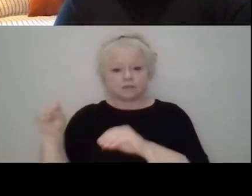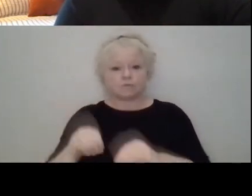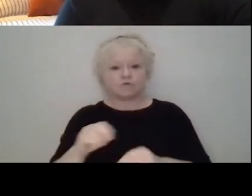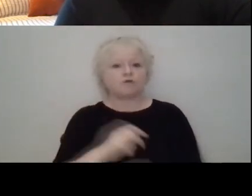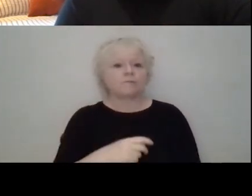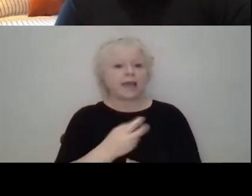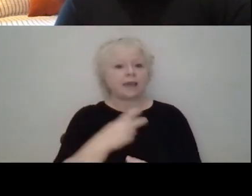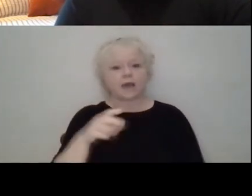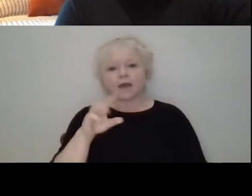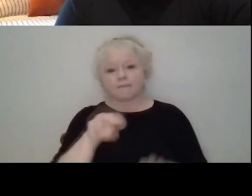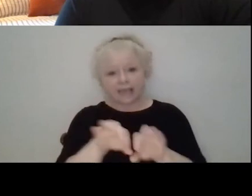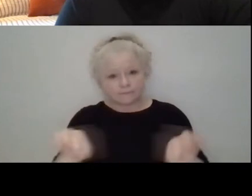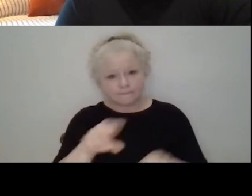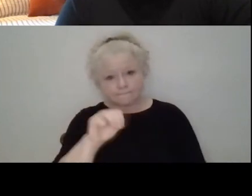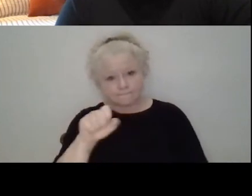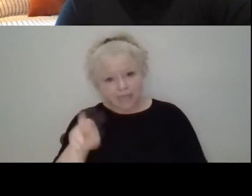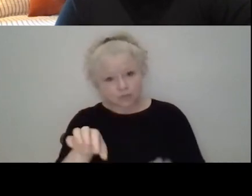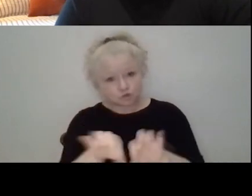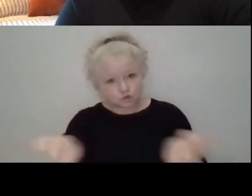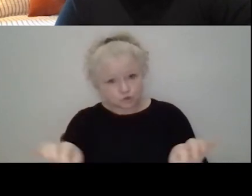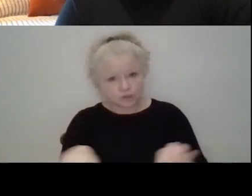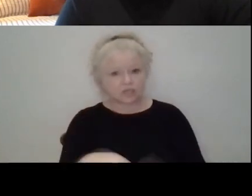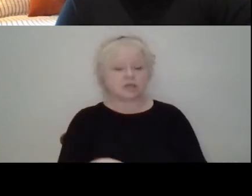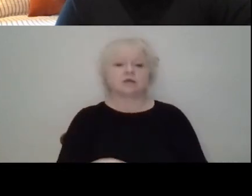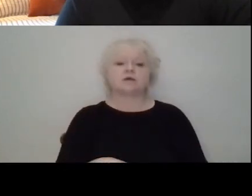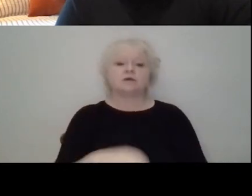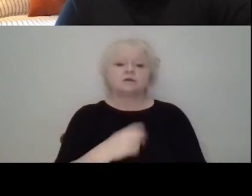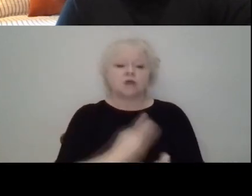degree. And I started interior design right after